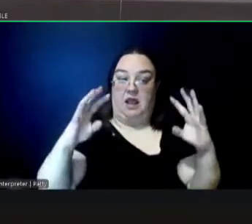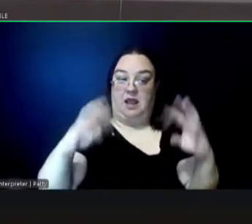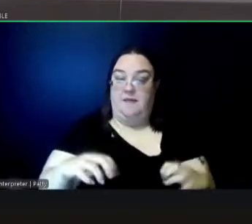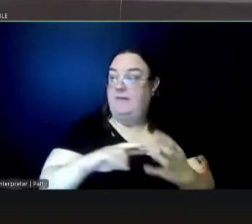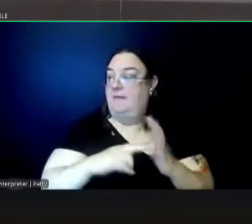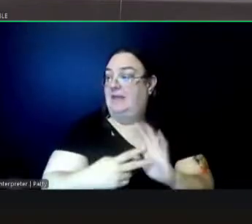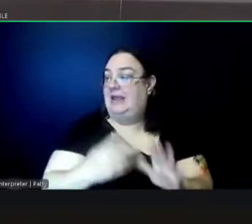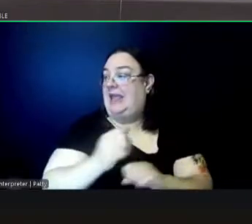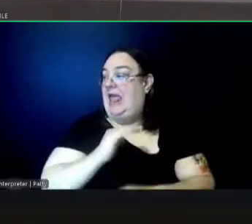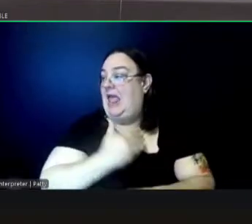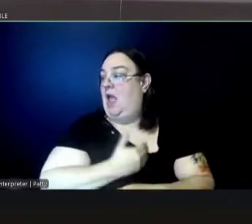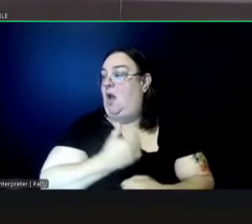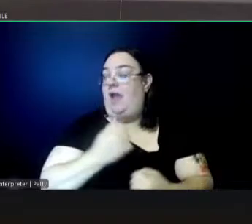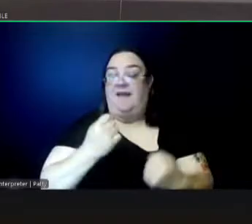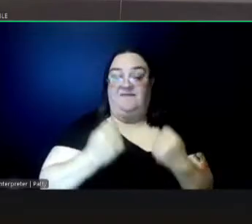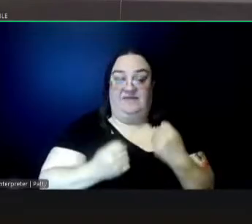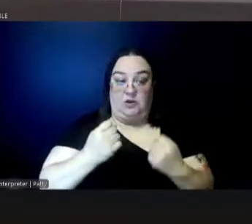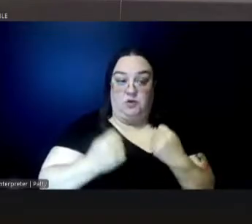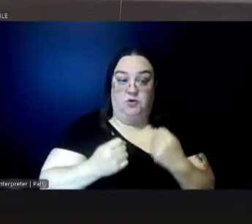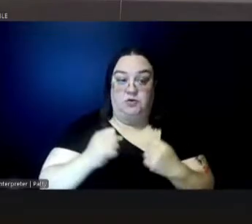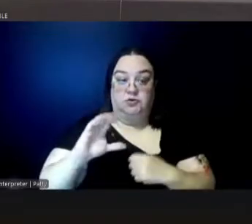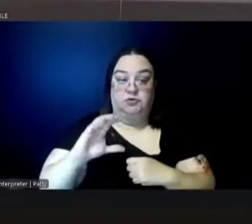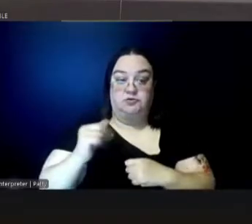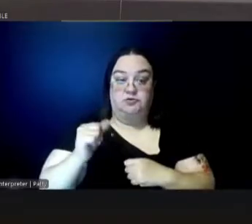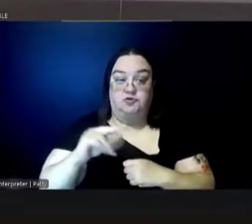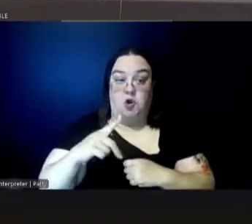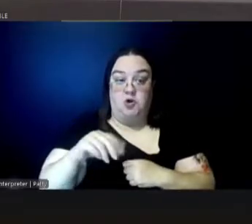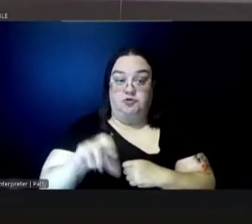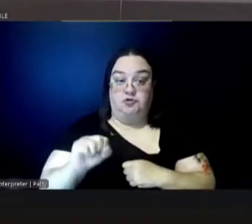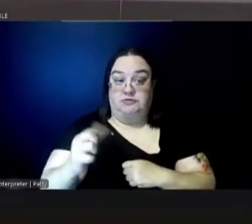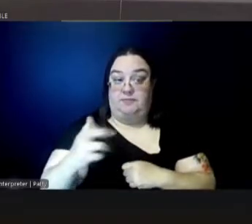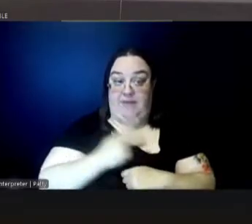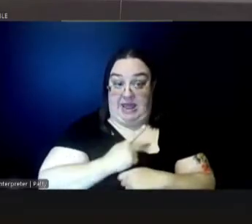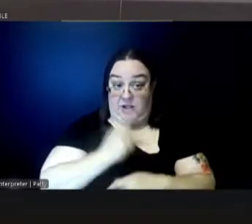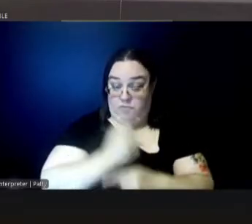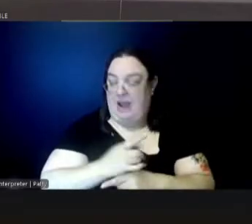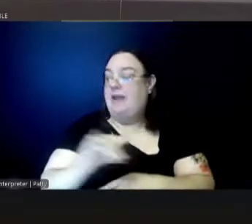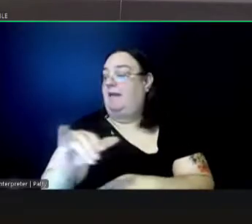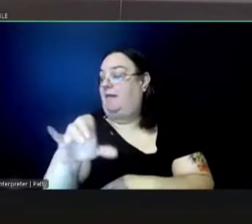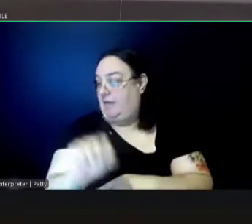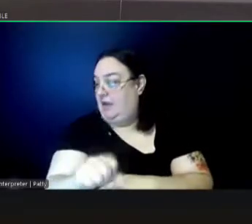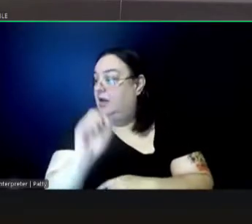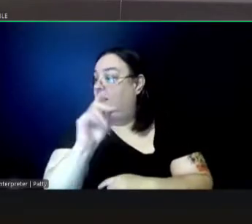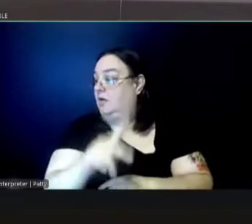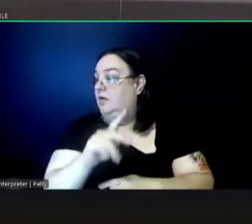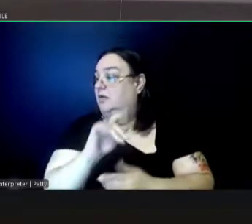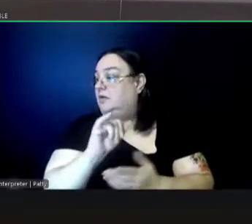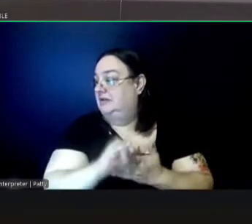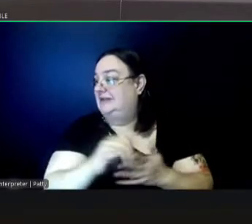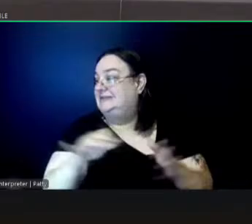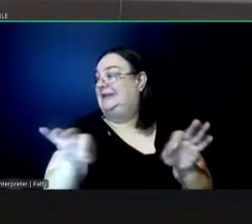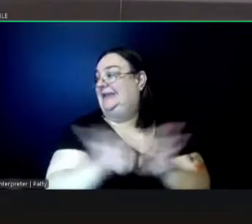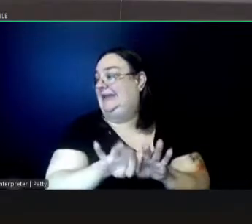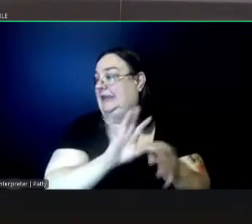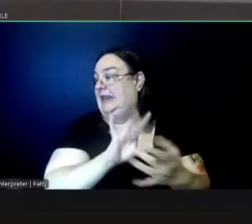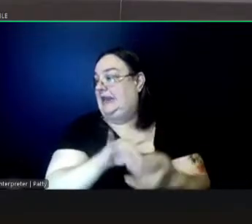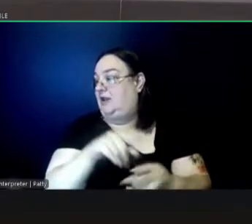vehicle chargers back, correct? Yes. Yeah, okay. That is a key connector there.